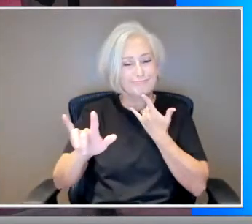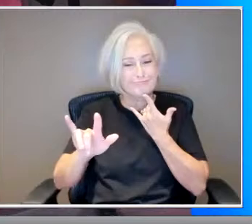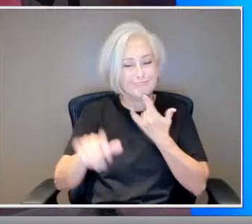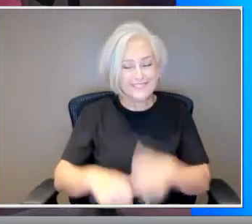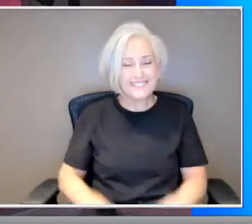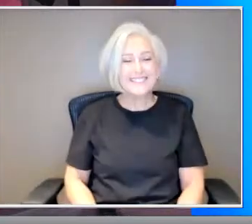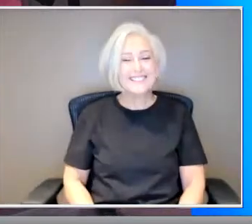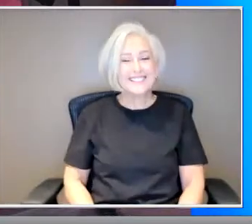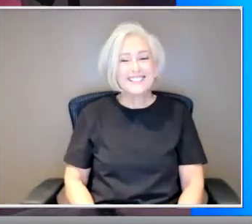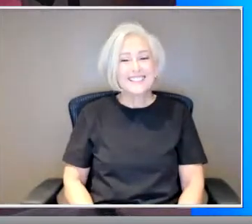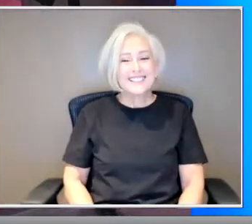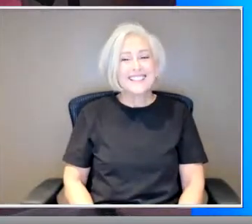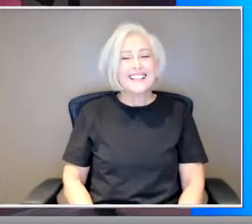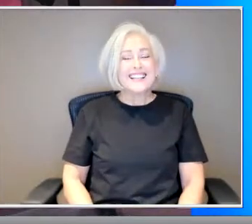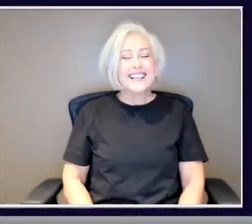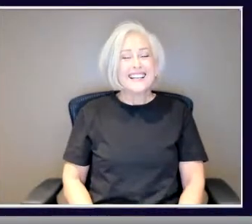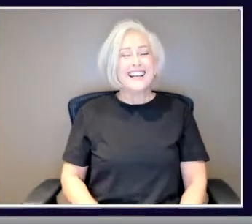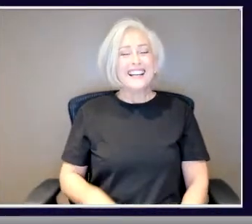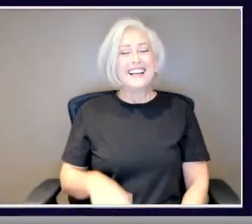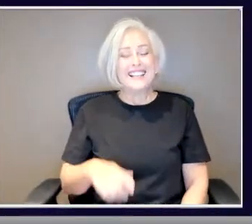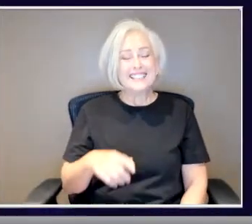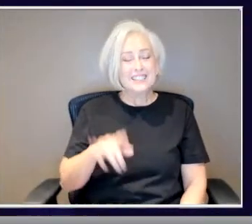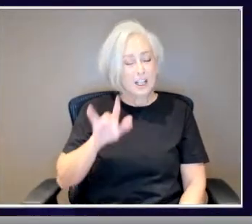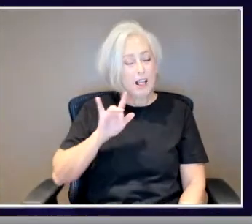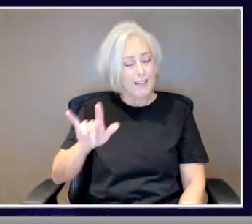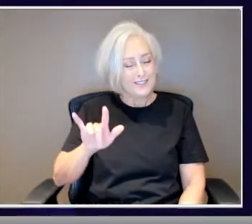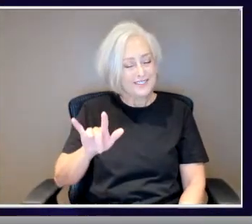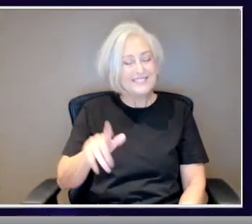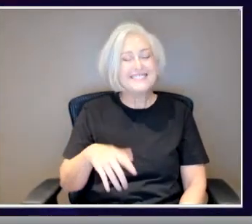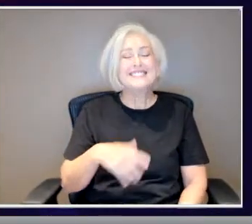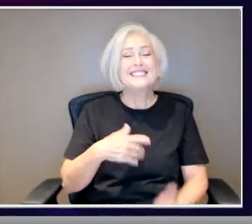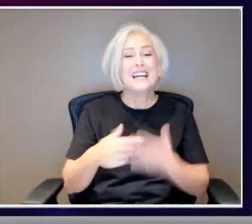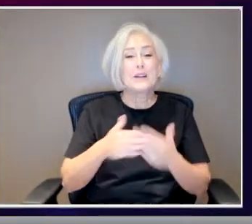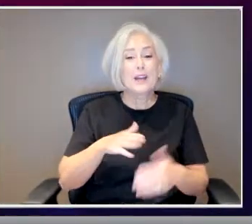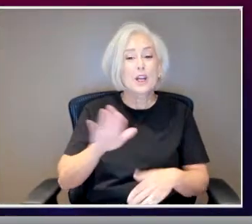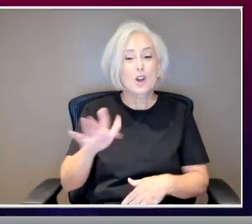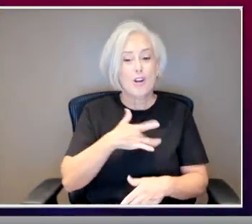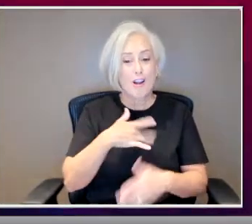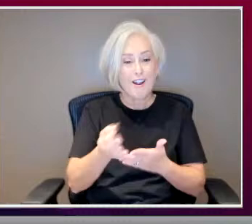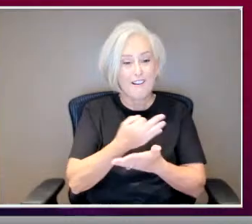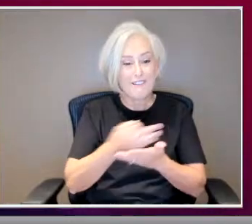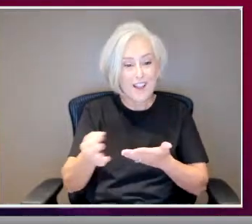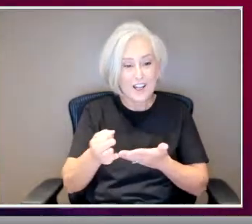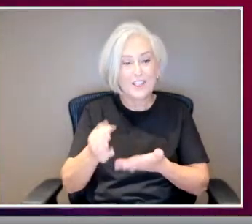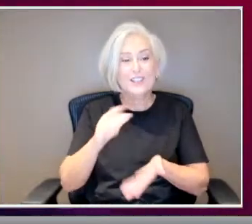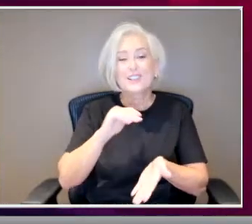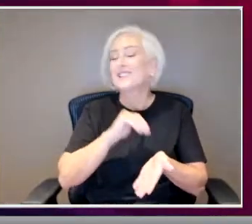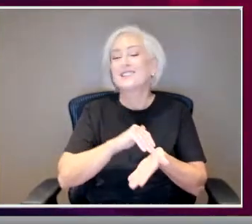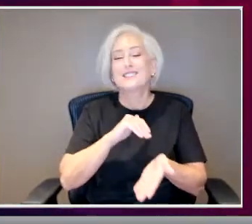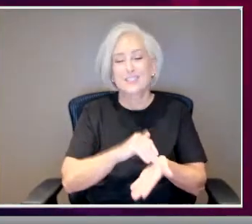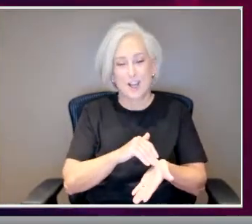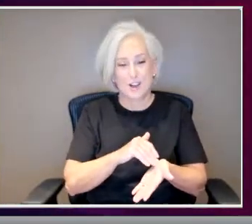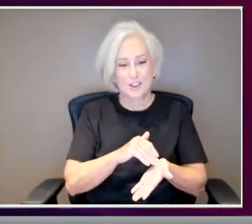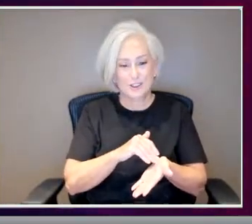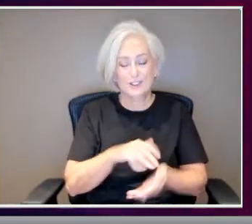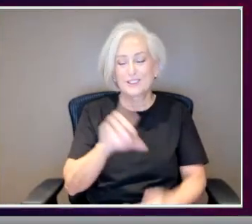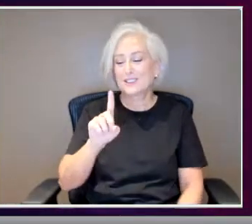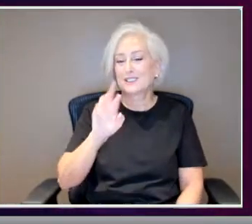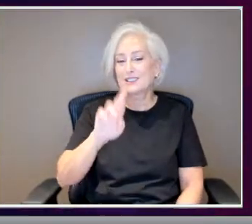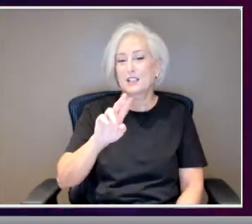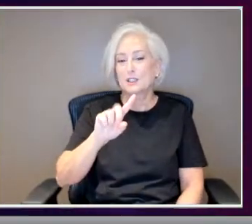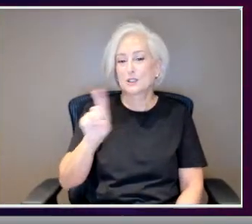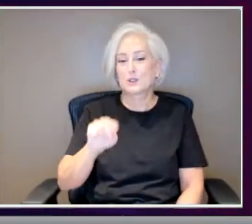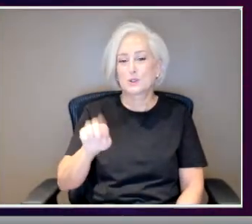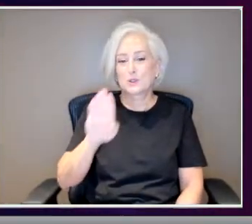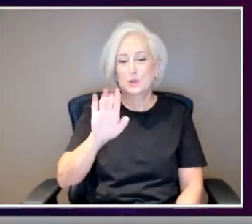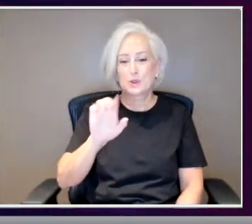you, present tense, sorry. And we also have Erica's heart failure and transplantation cardiologist, Dr. Zubair